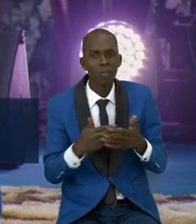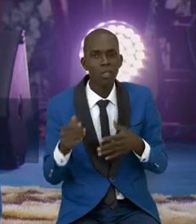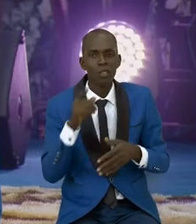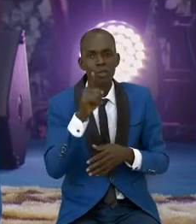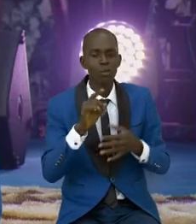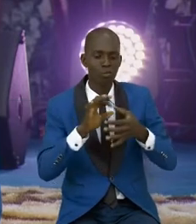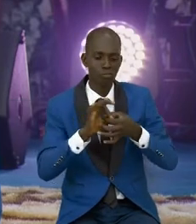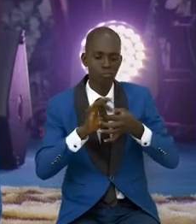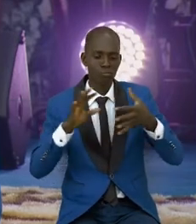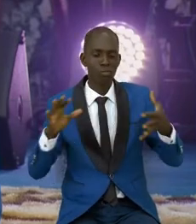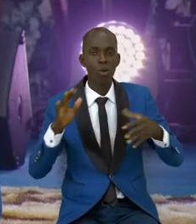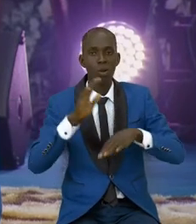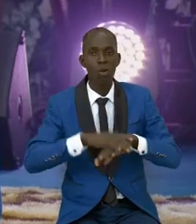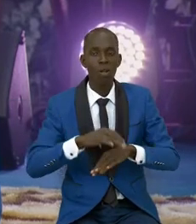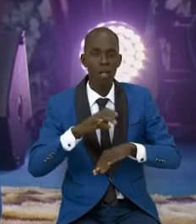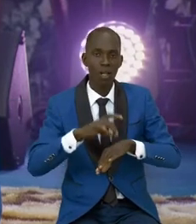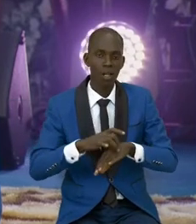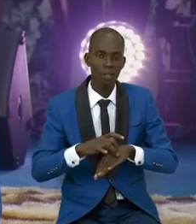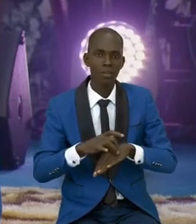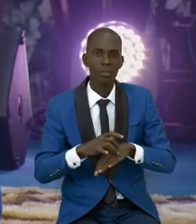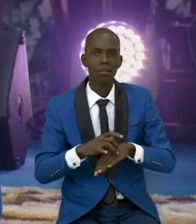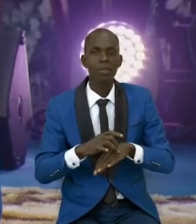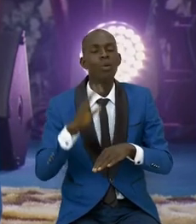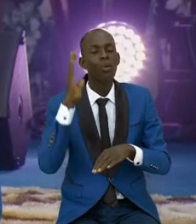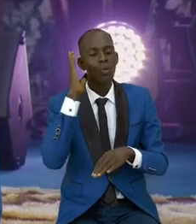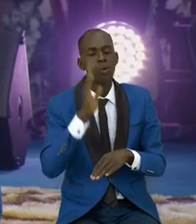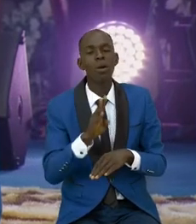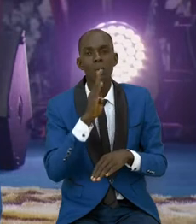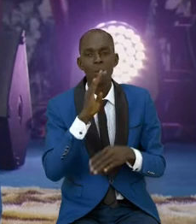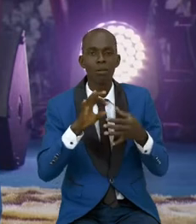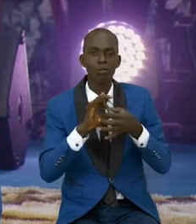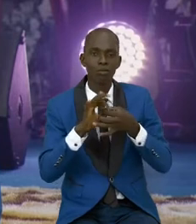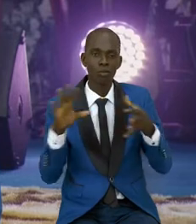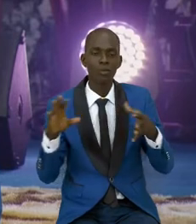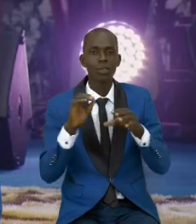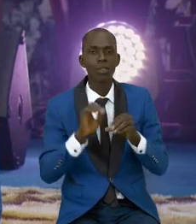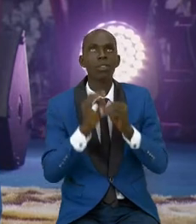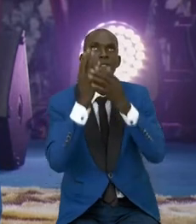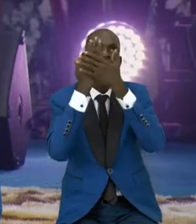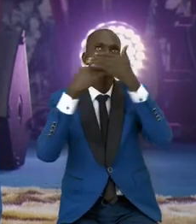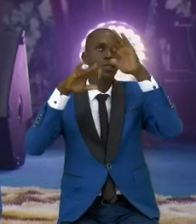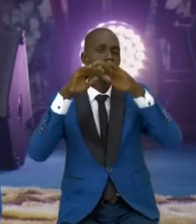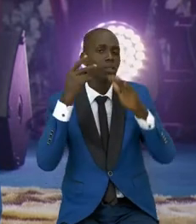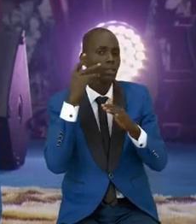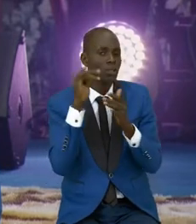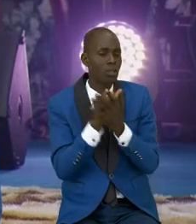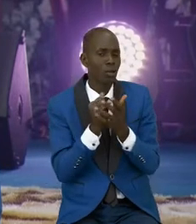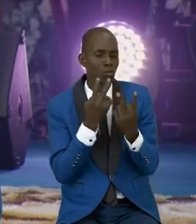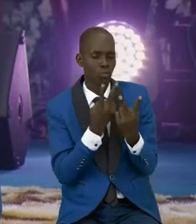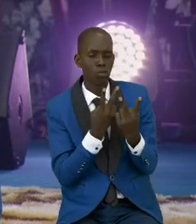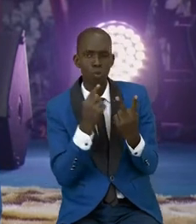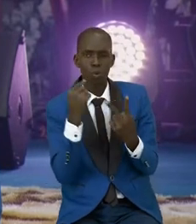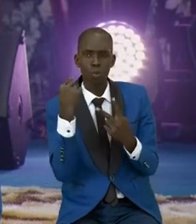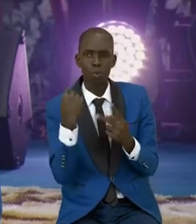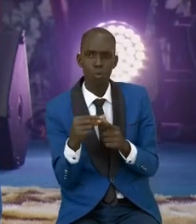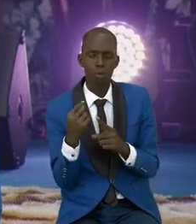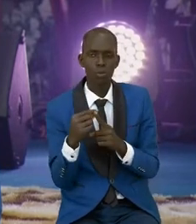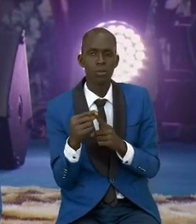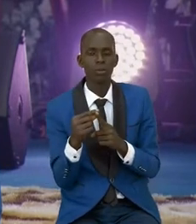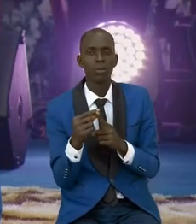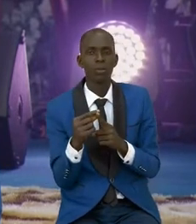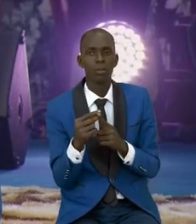you loose on earth will be loosed in heaven. Look at those words, those two words at the beginning of the